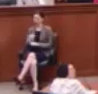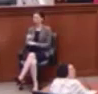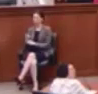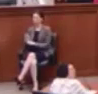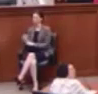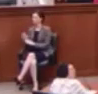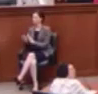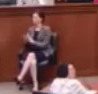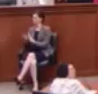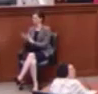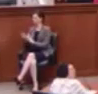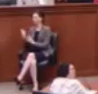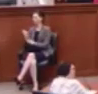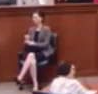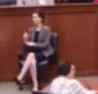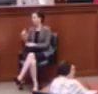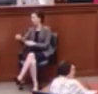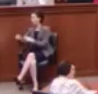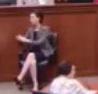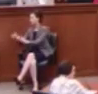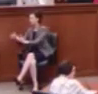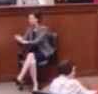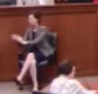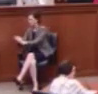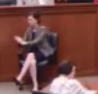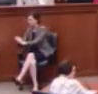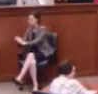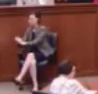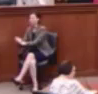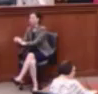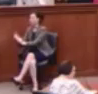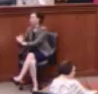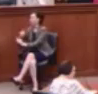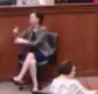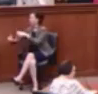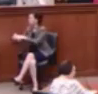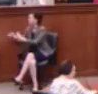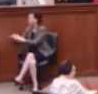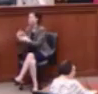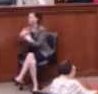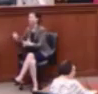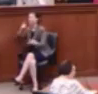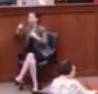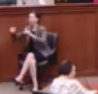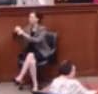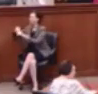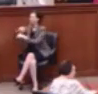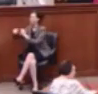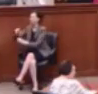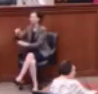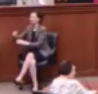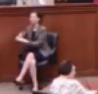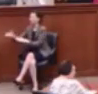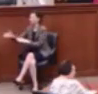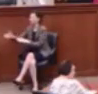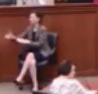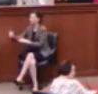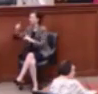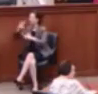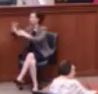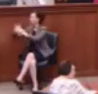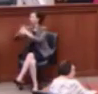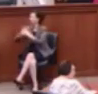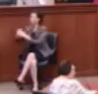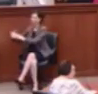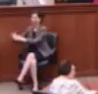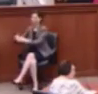difficult to go to a conference and not hear praises about Louisiana's career and technical education programs. It's wonderful to